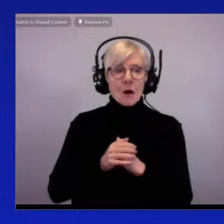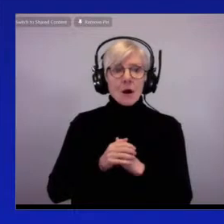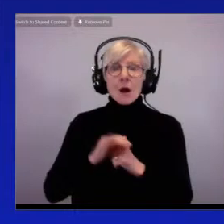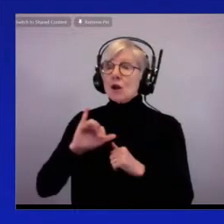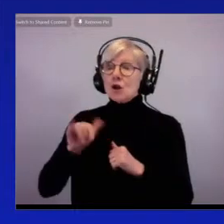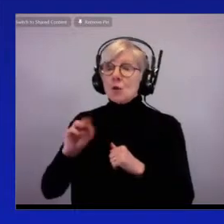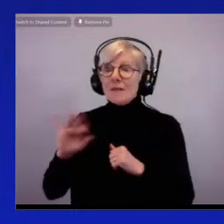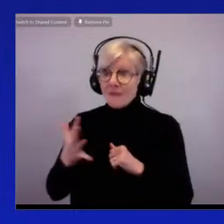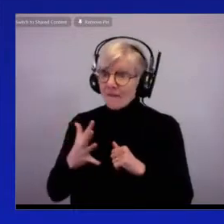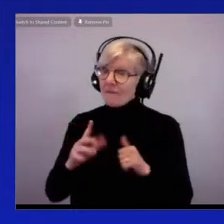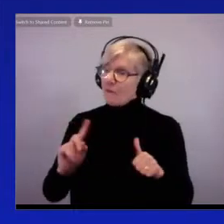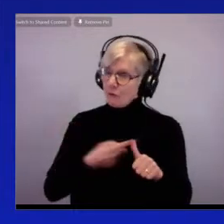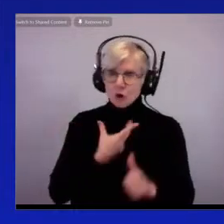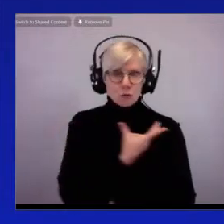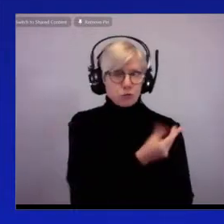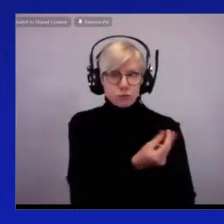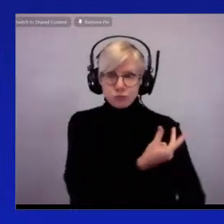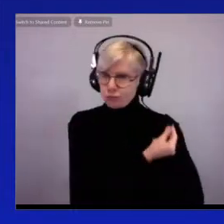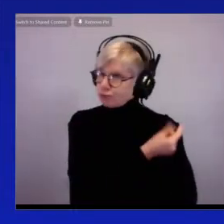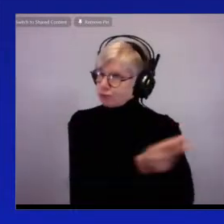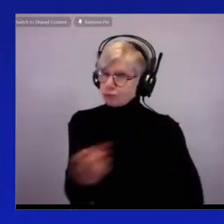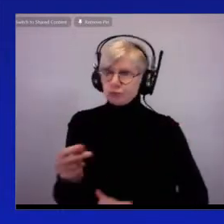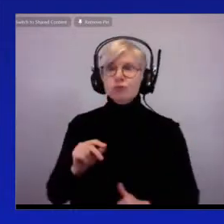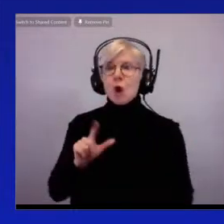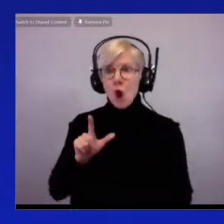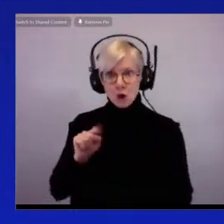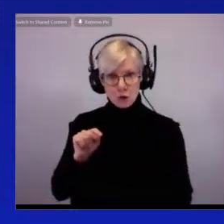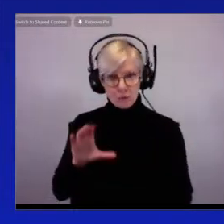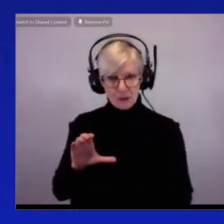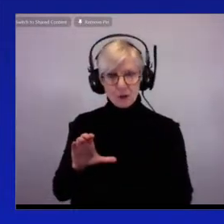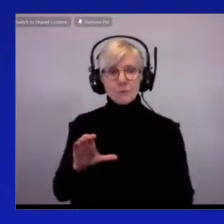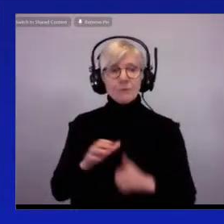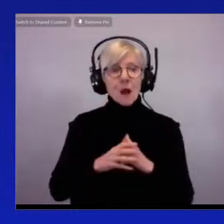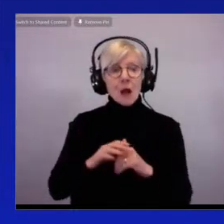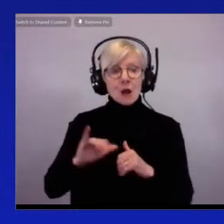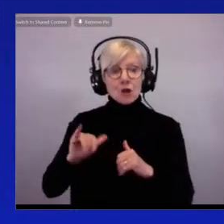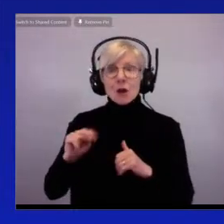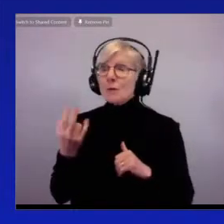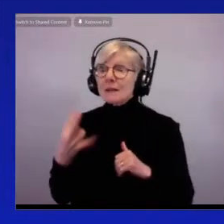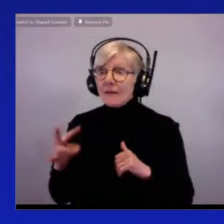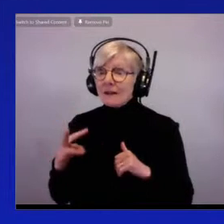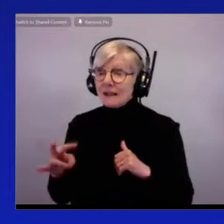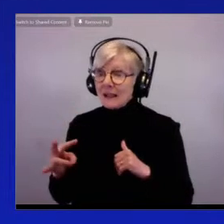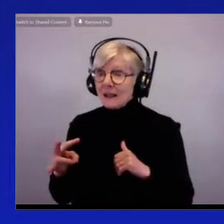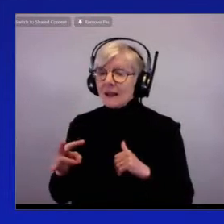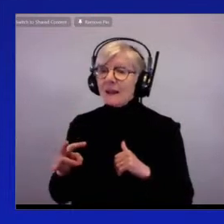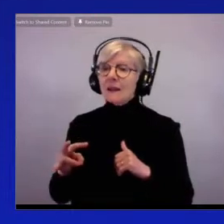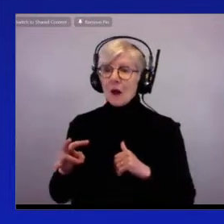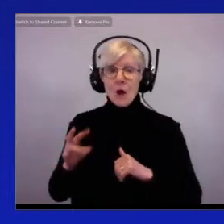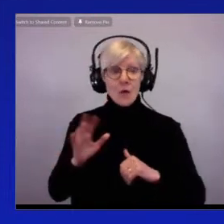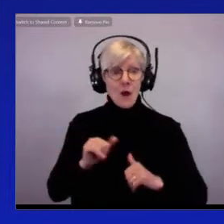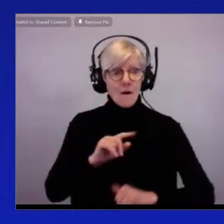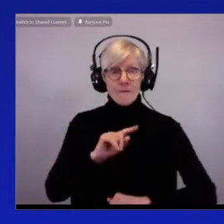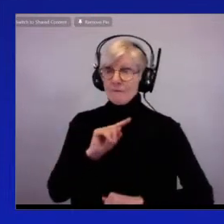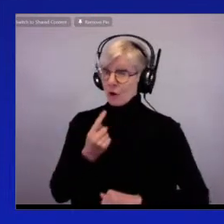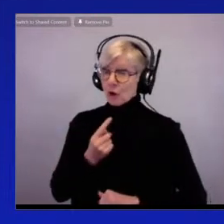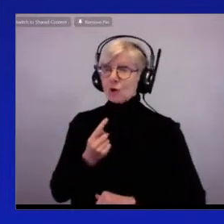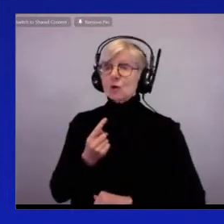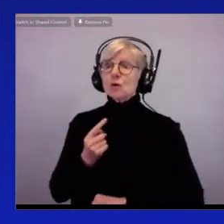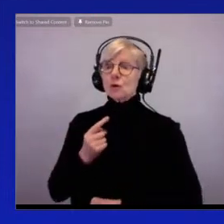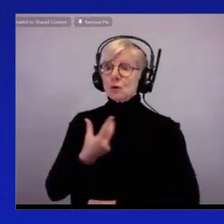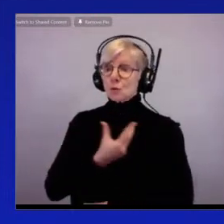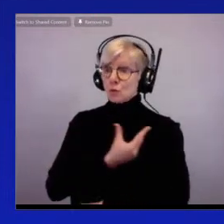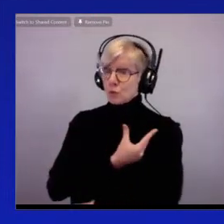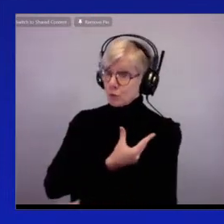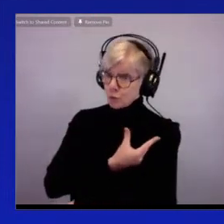long-term care home in Ottawa. And on January 17th, we announced that the first doses of vaccine had been administered